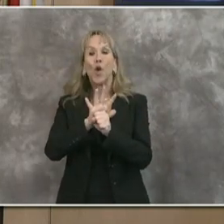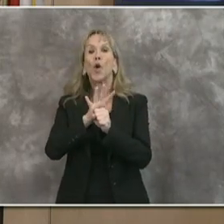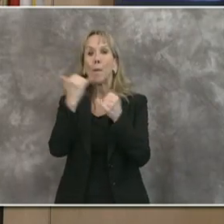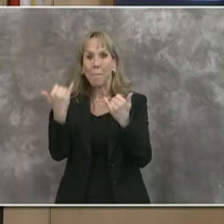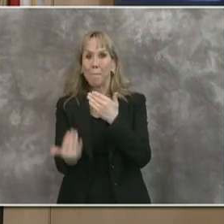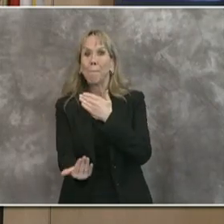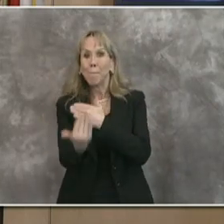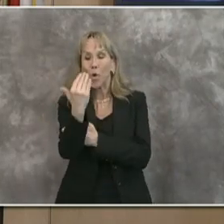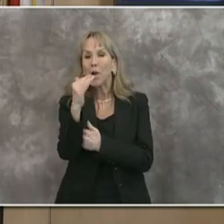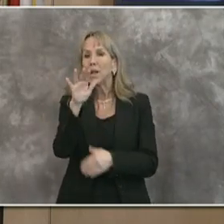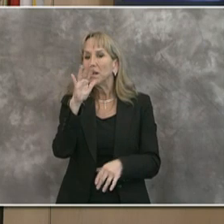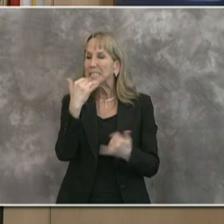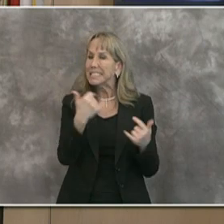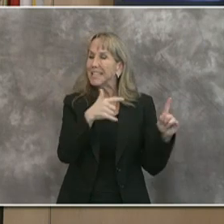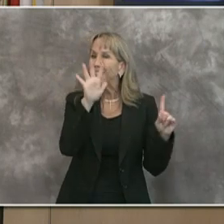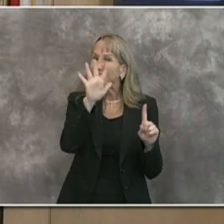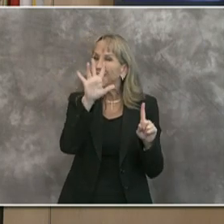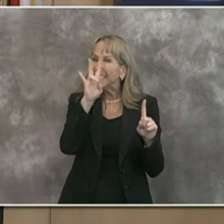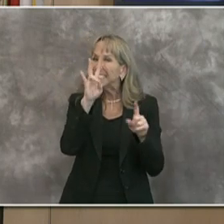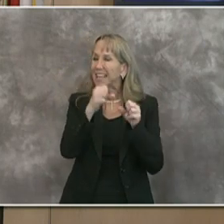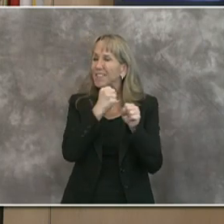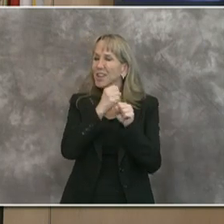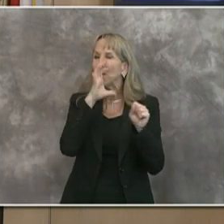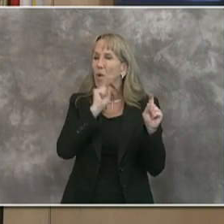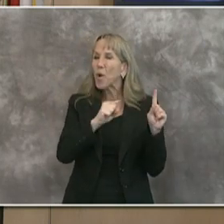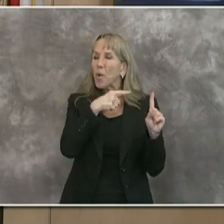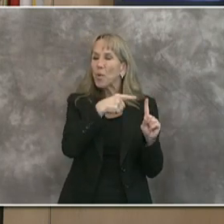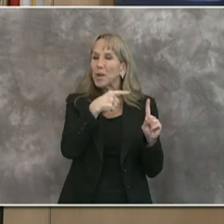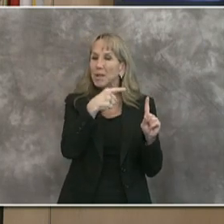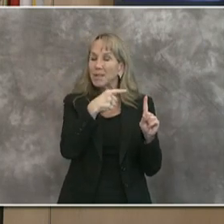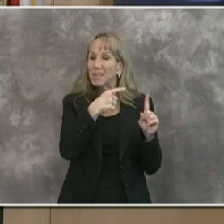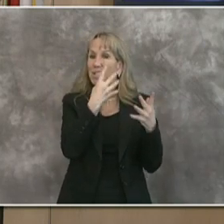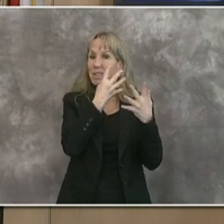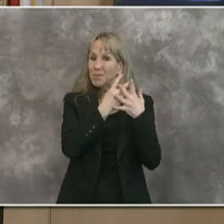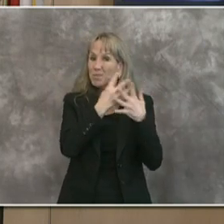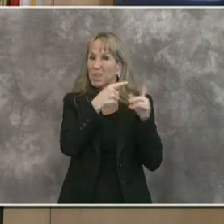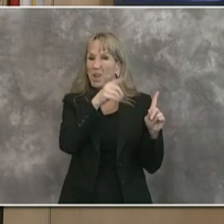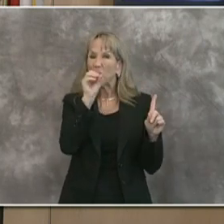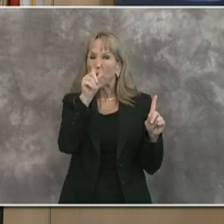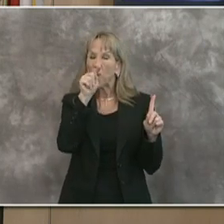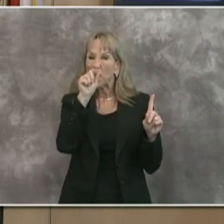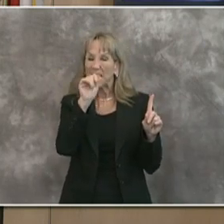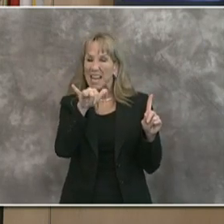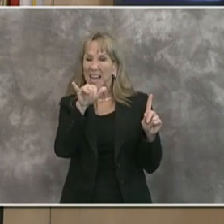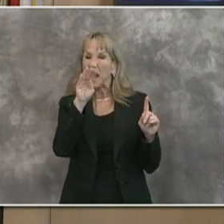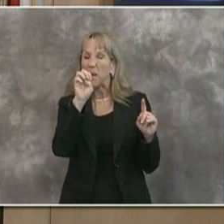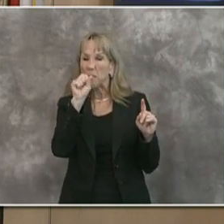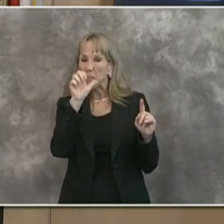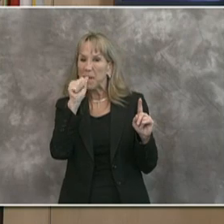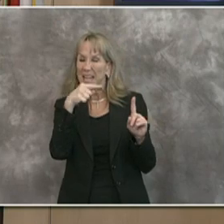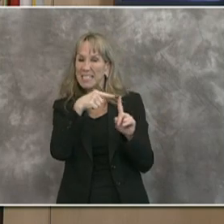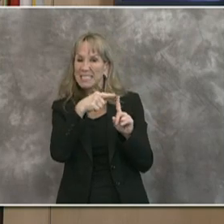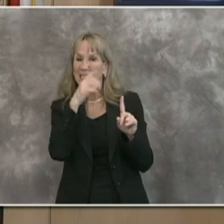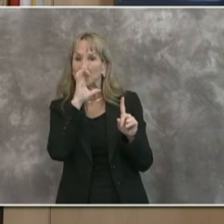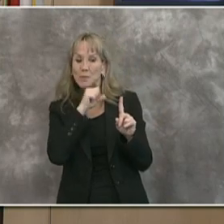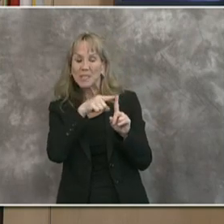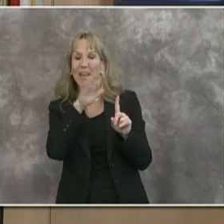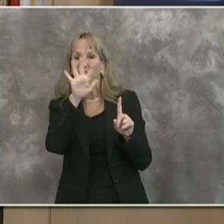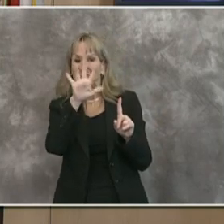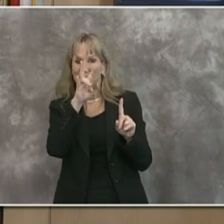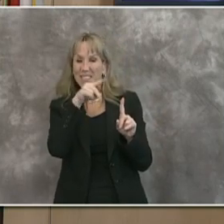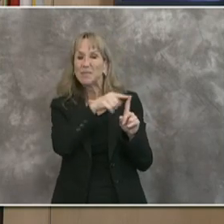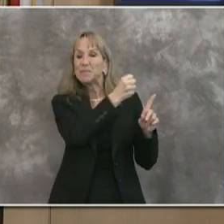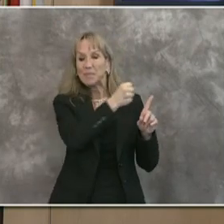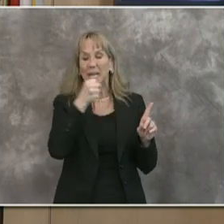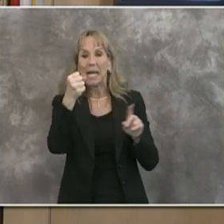a 57-year-old male detainee who had formerly been at the Otay Mesa Detention Facility and had been